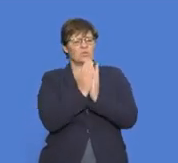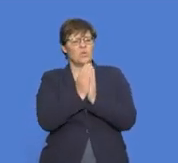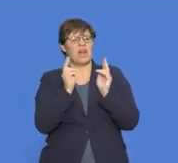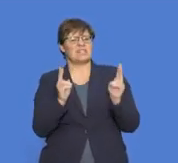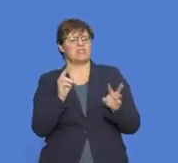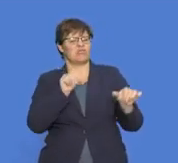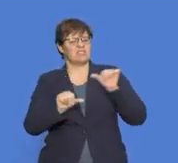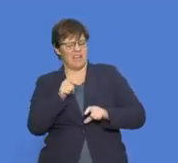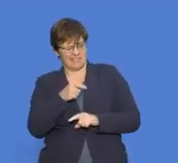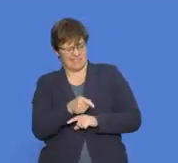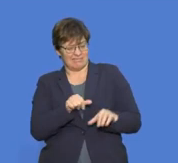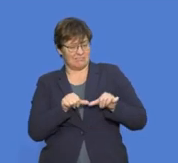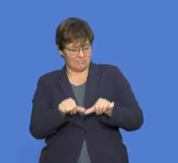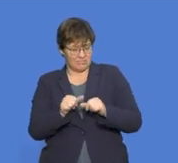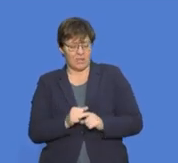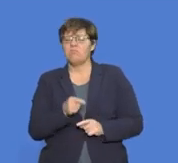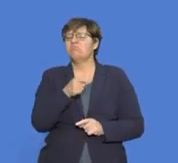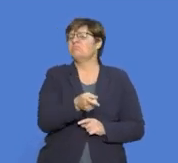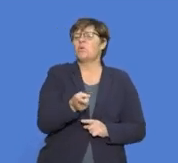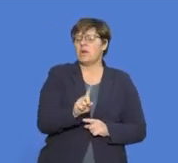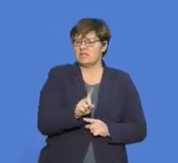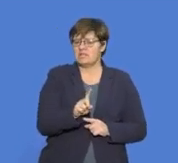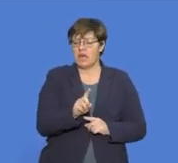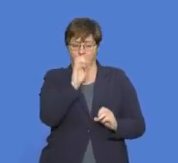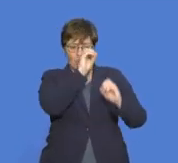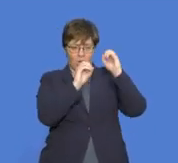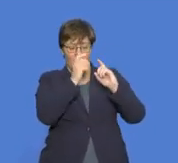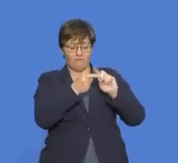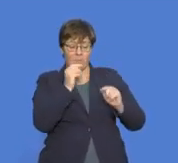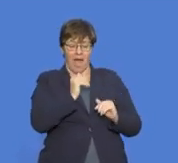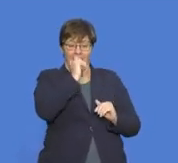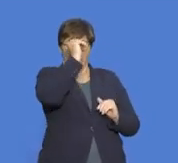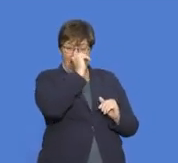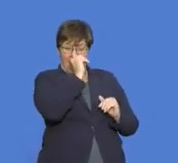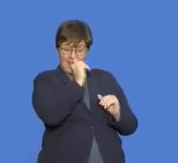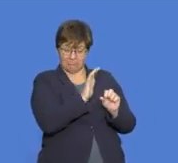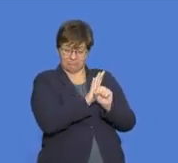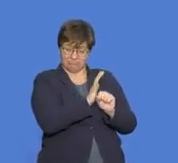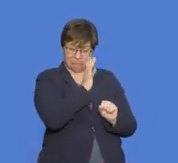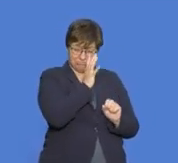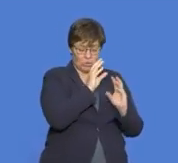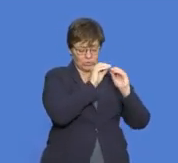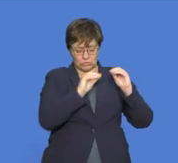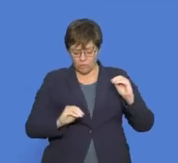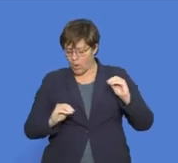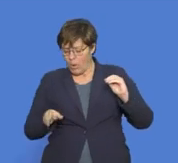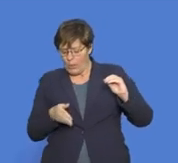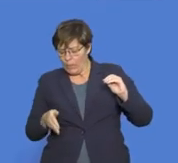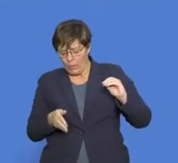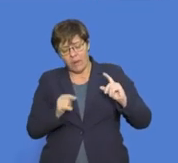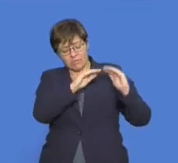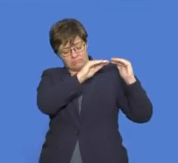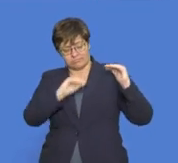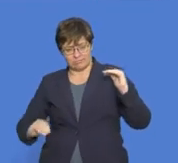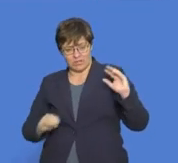is how molecules move from a high concentration to a low concentration. If